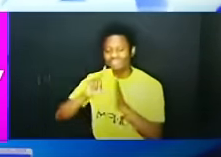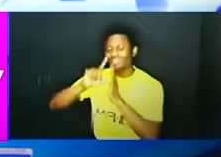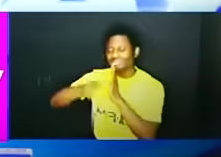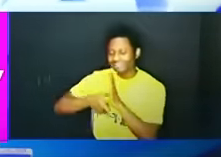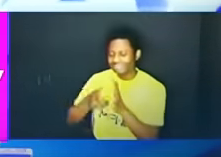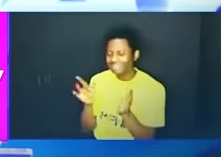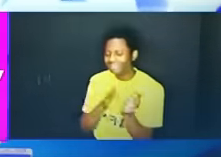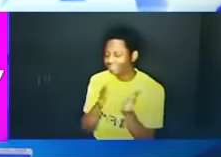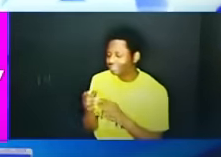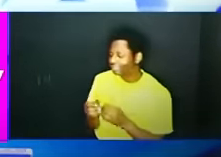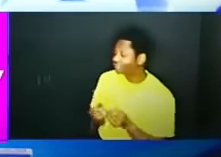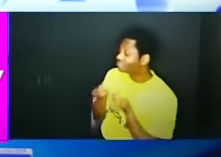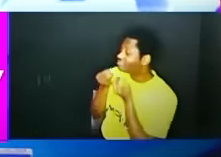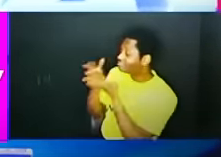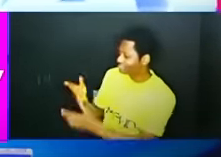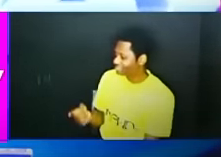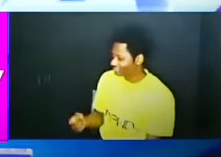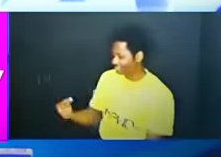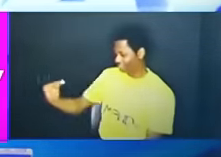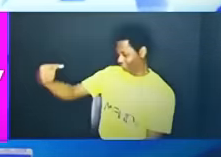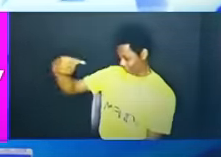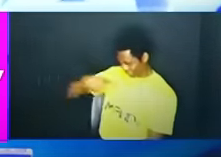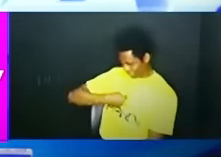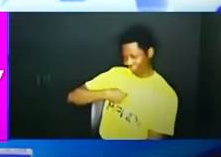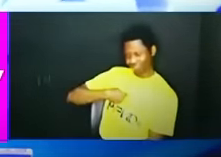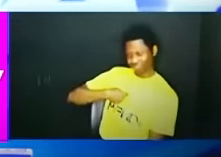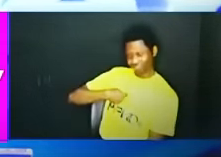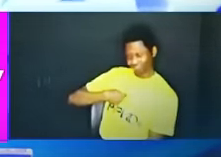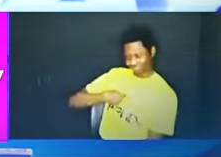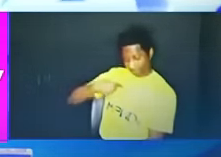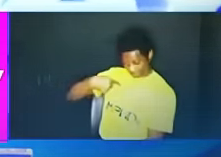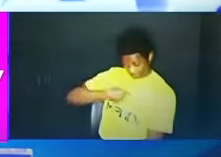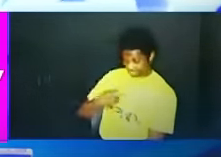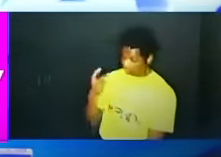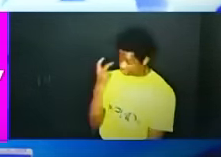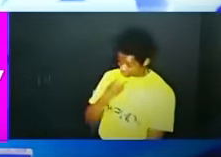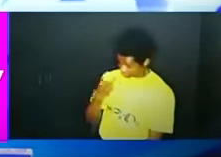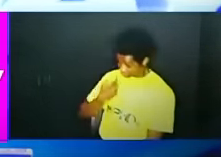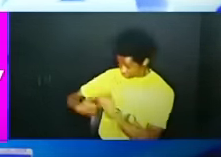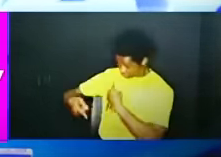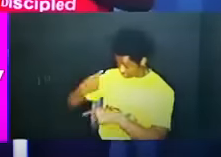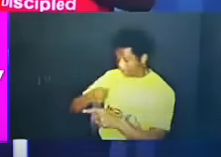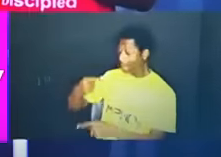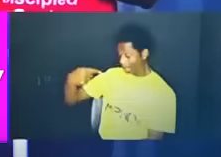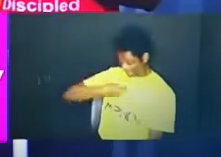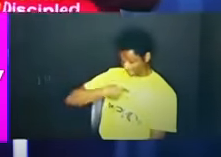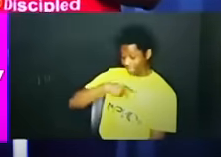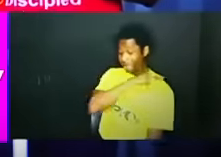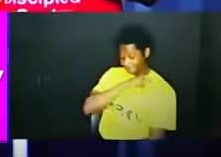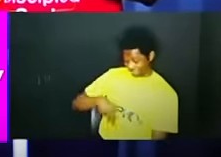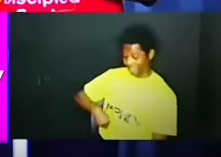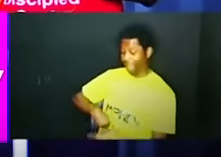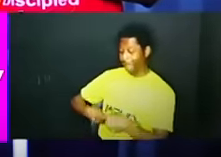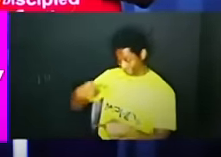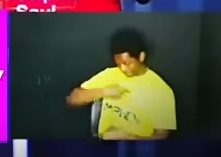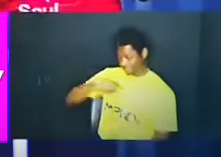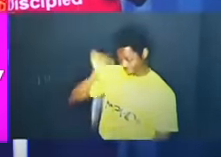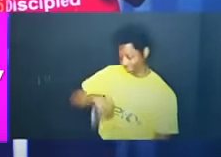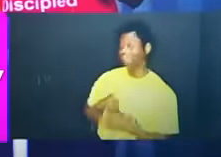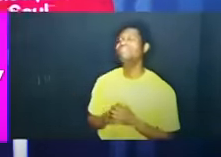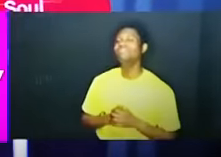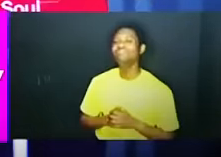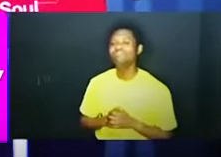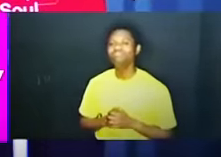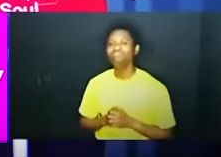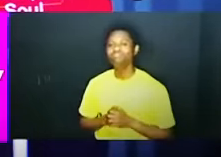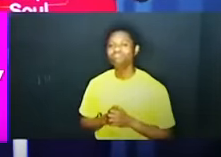Jesus declared, I, the one speaking to you, I am he. Jesus said, no, say, Mia, me no rekasa no, me